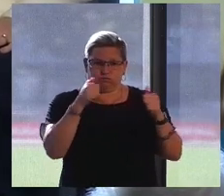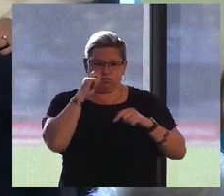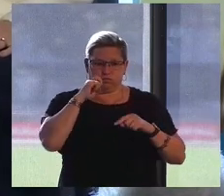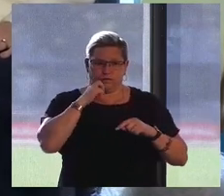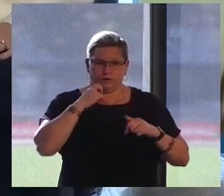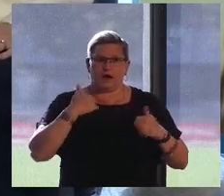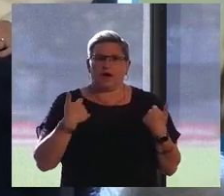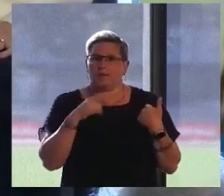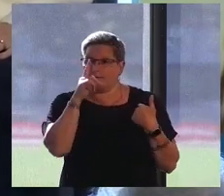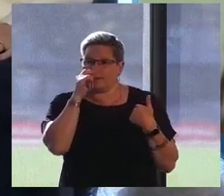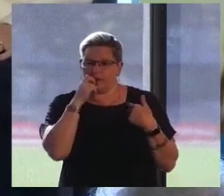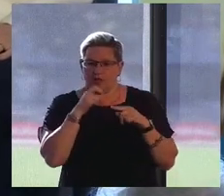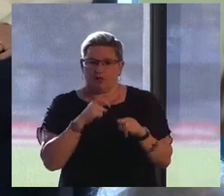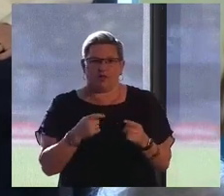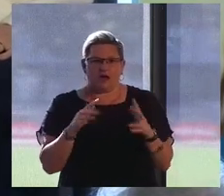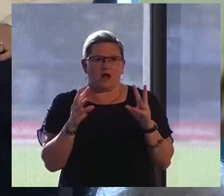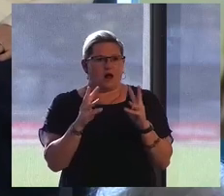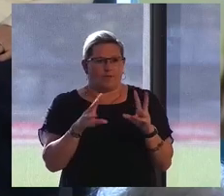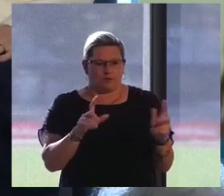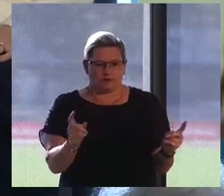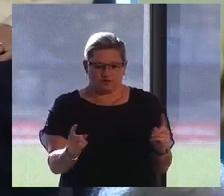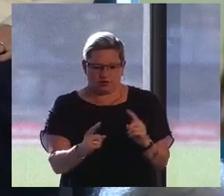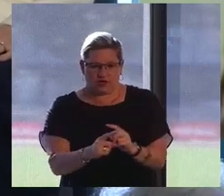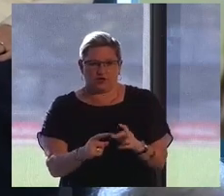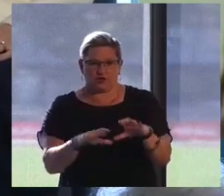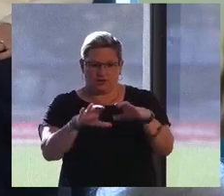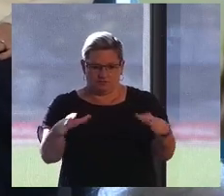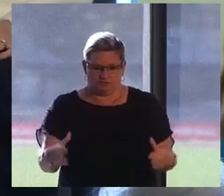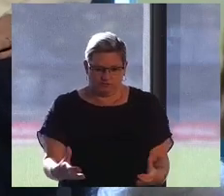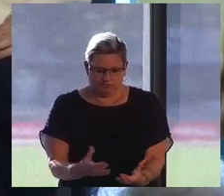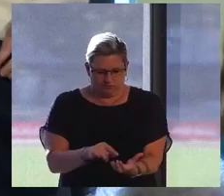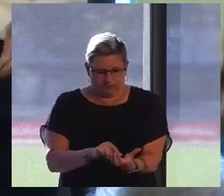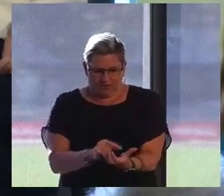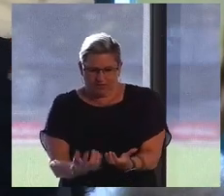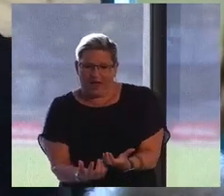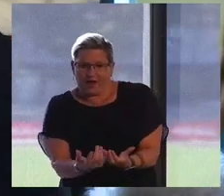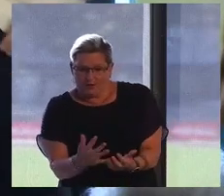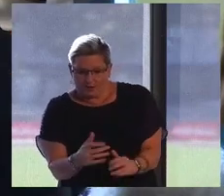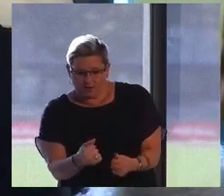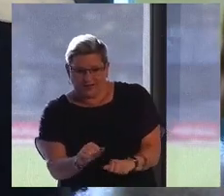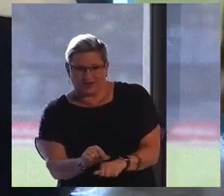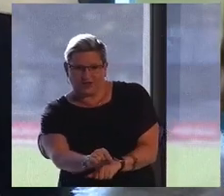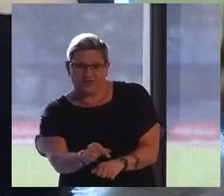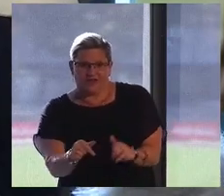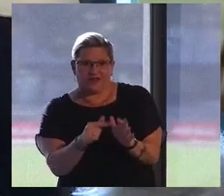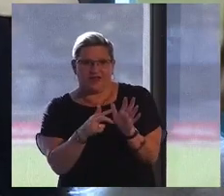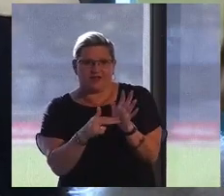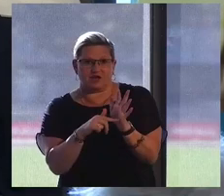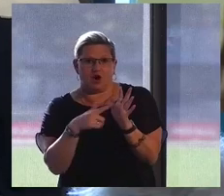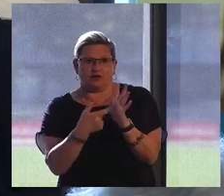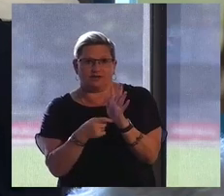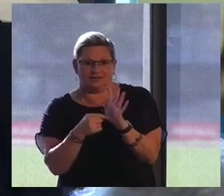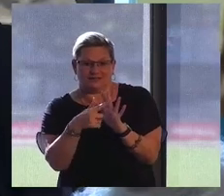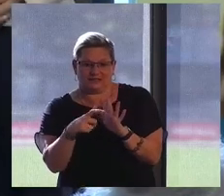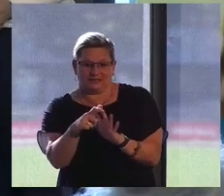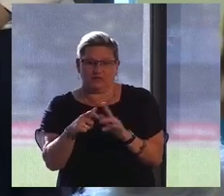of Antarctic is the history of what the Australian conservation has done hasn't been very